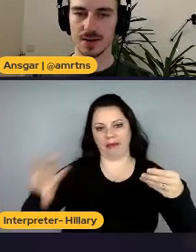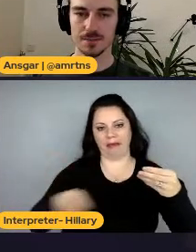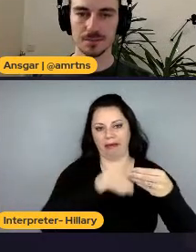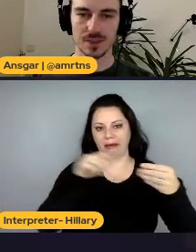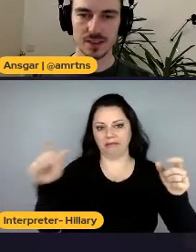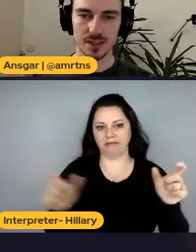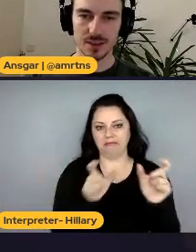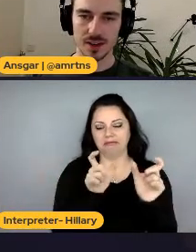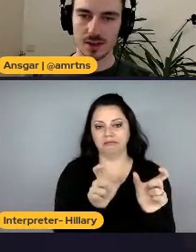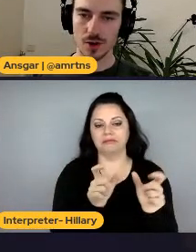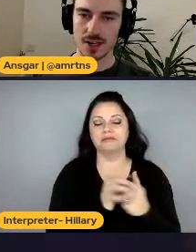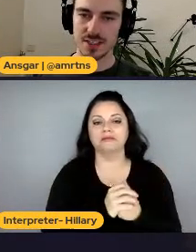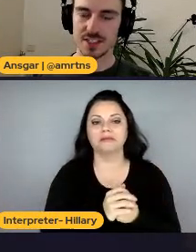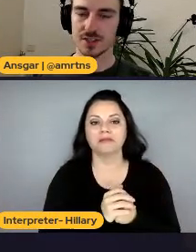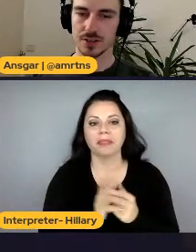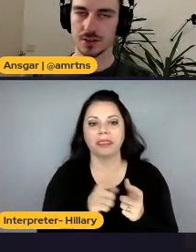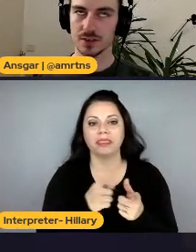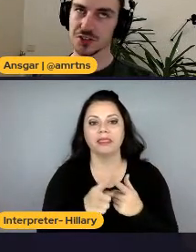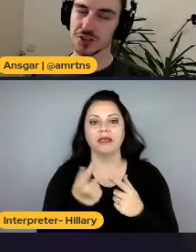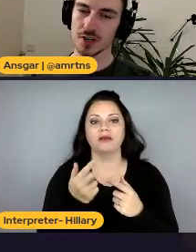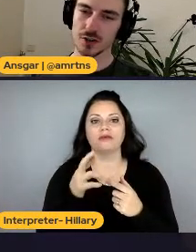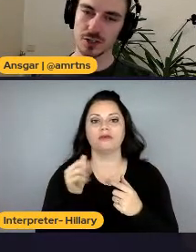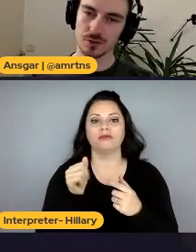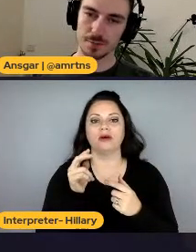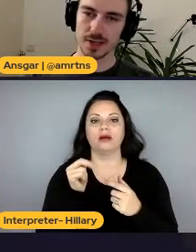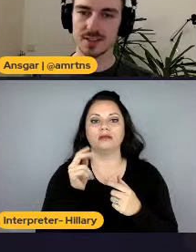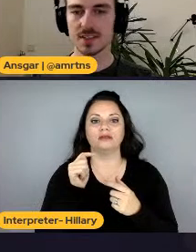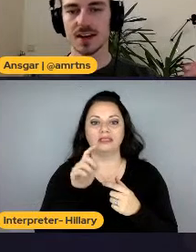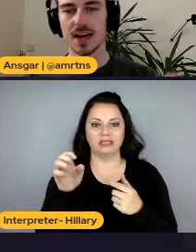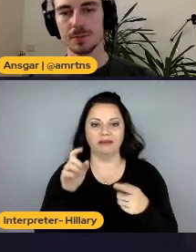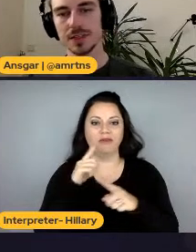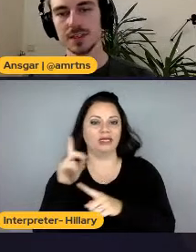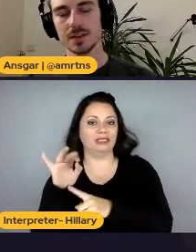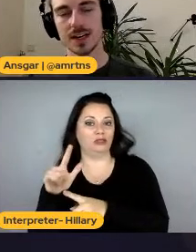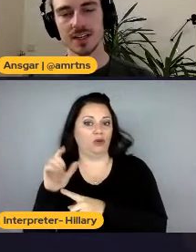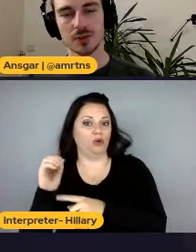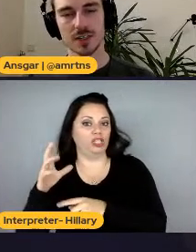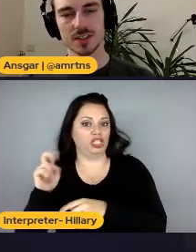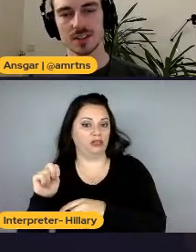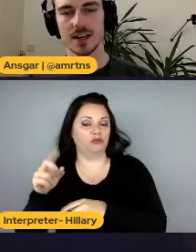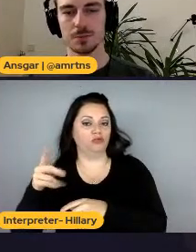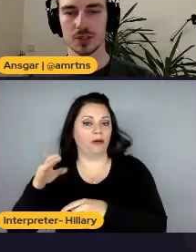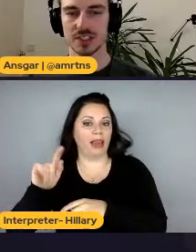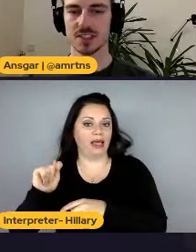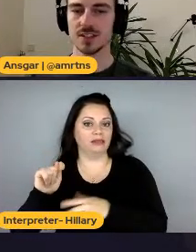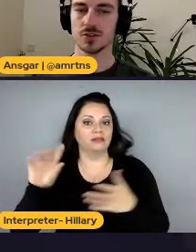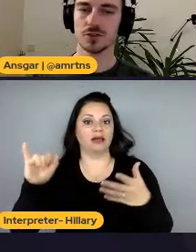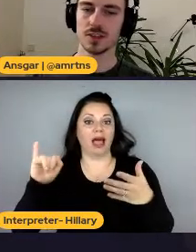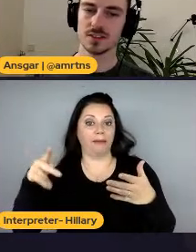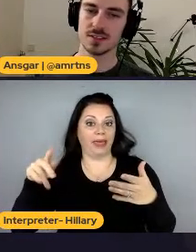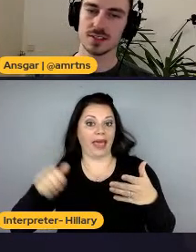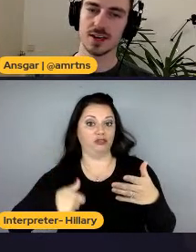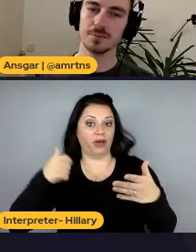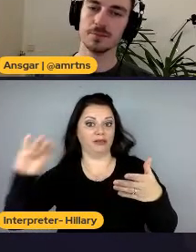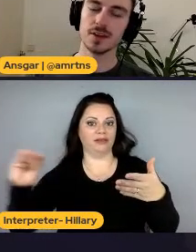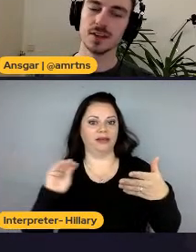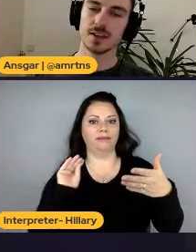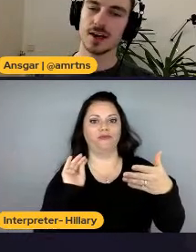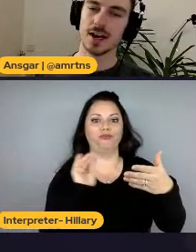takes the grantee, so the DigitalOcean droplets IP address, and puts it into